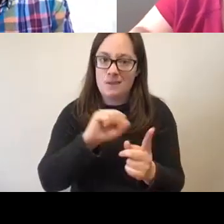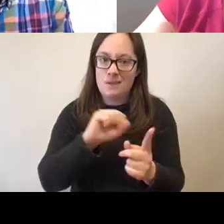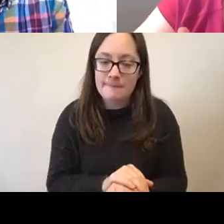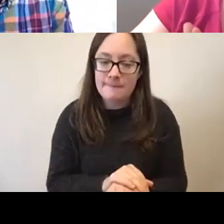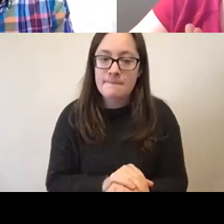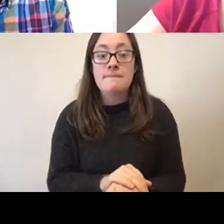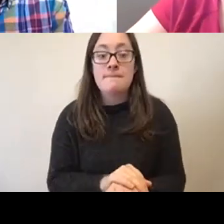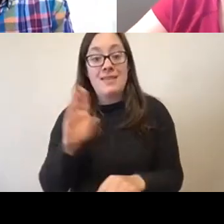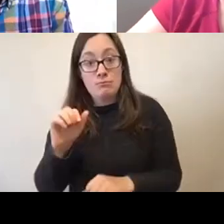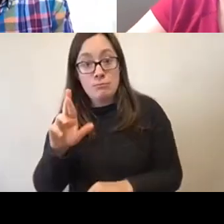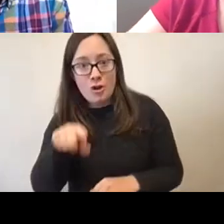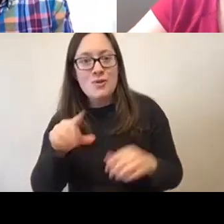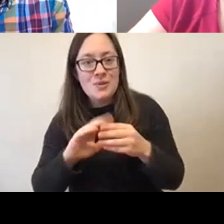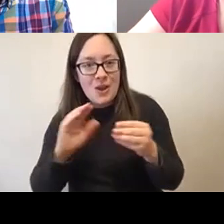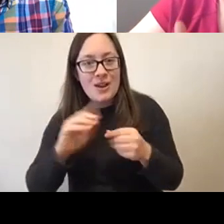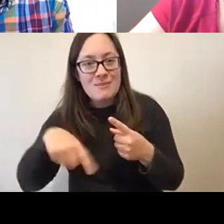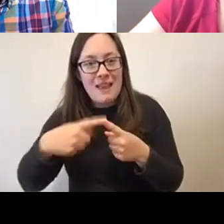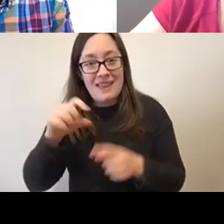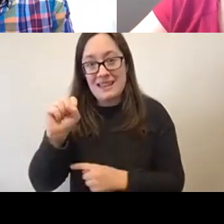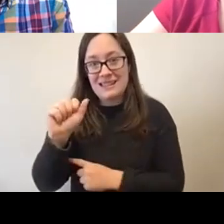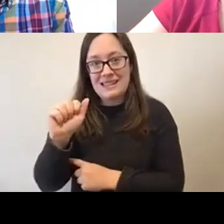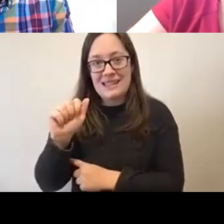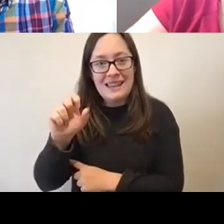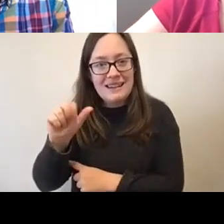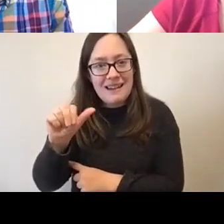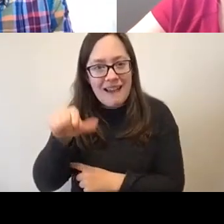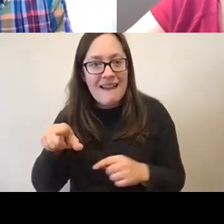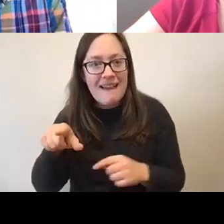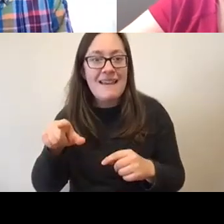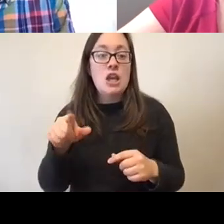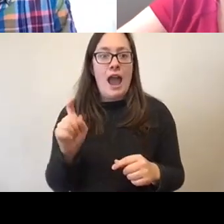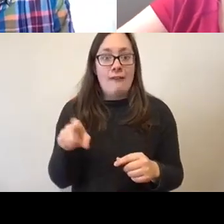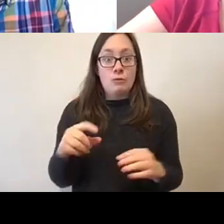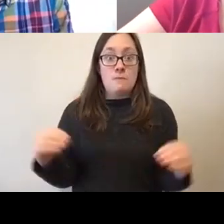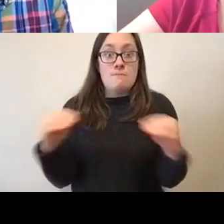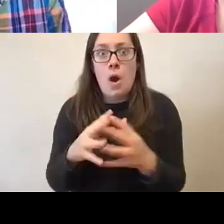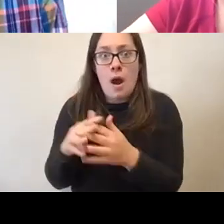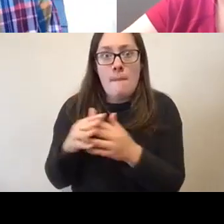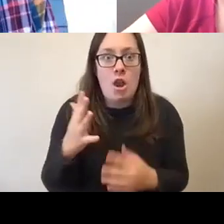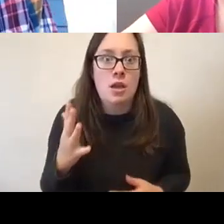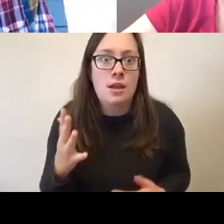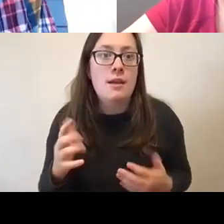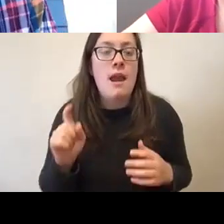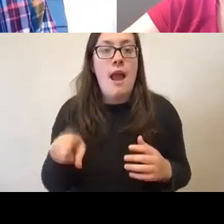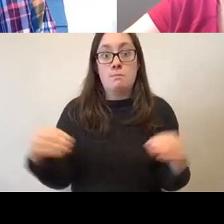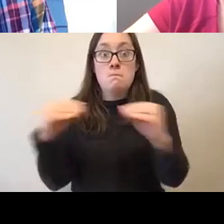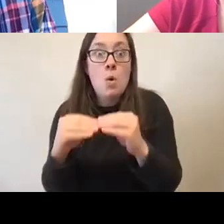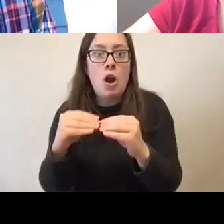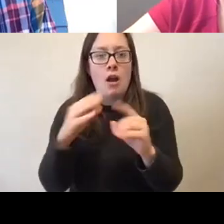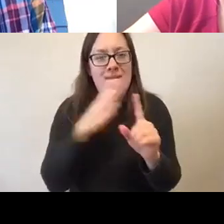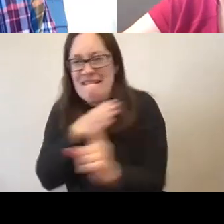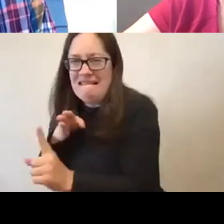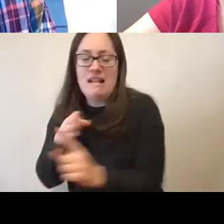Selena example of you having to be more of something and more American just because our